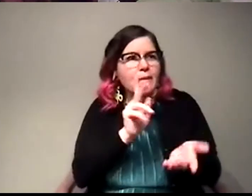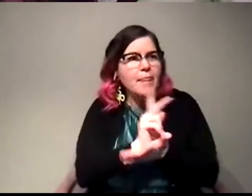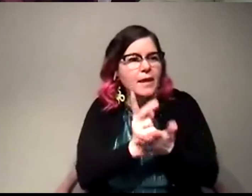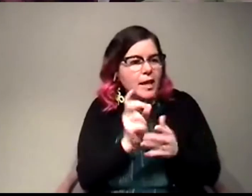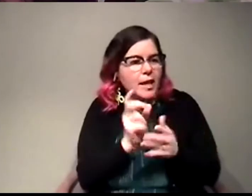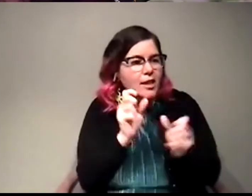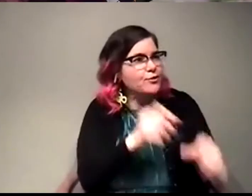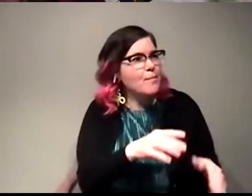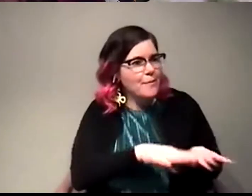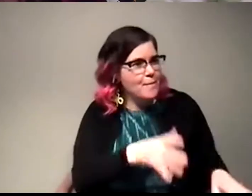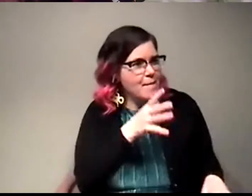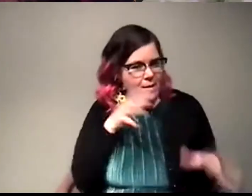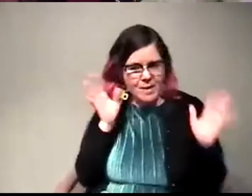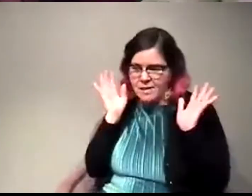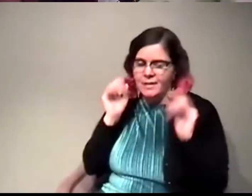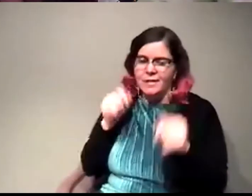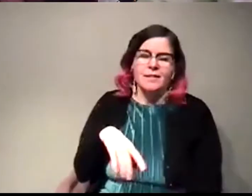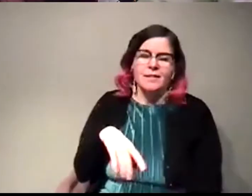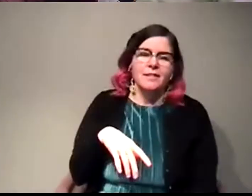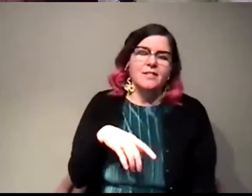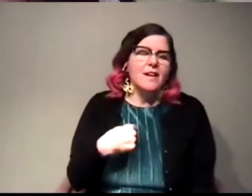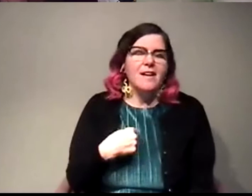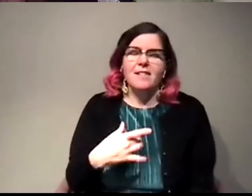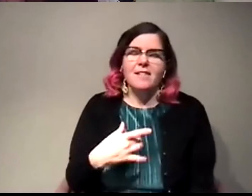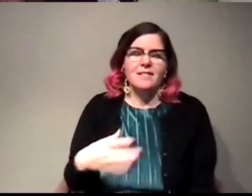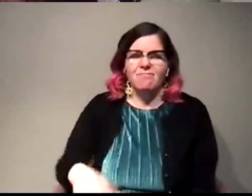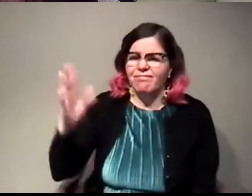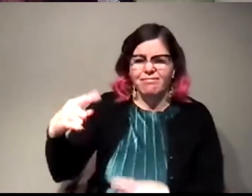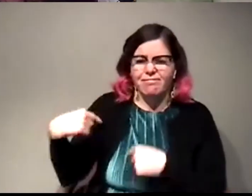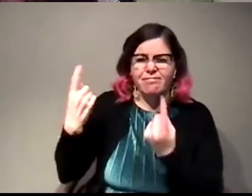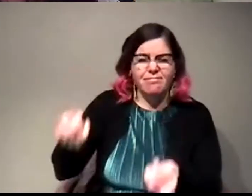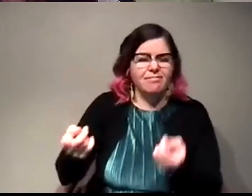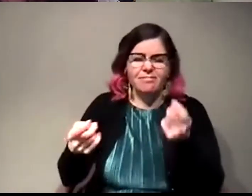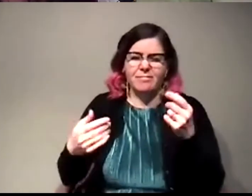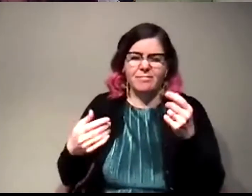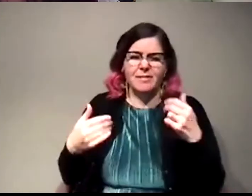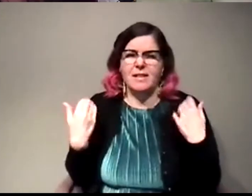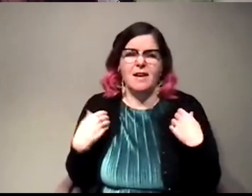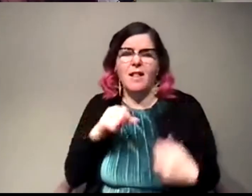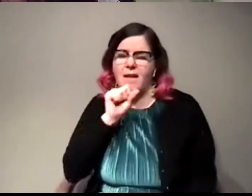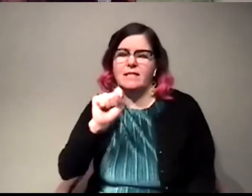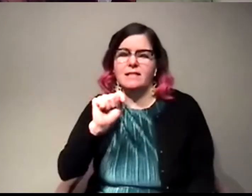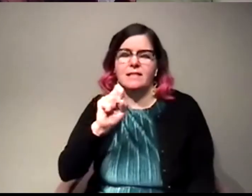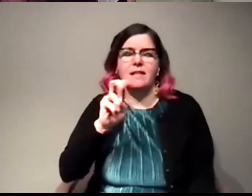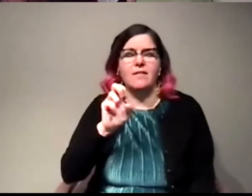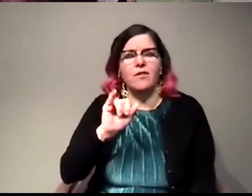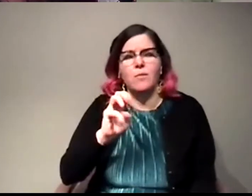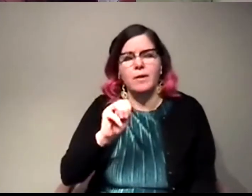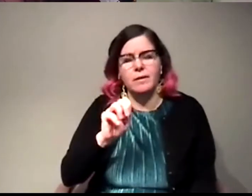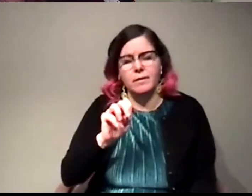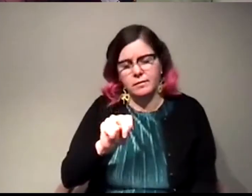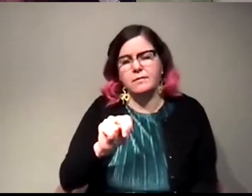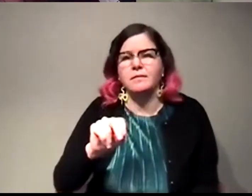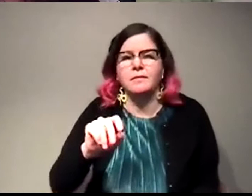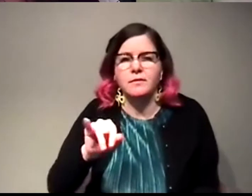to enjoy. So I've been like this forever, kind of cut my teeth on, you know, Steve Irwin, Jeff Corwin, and The Most Extreme, which is the